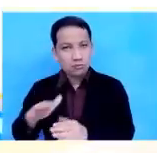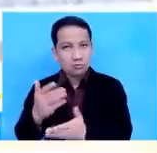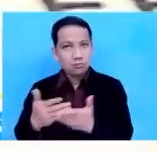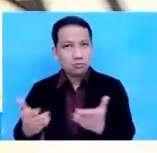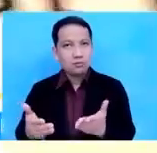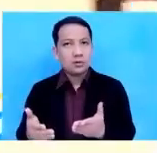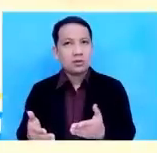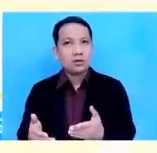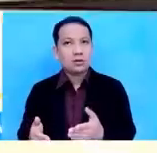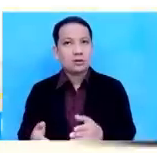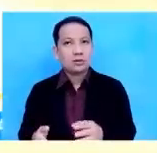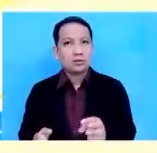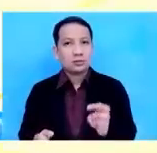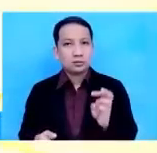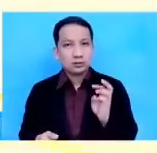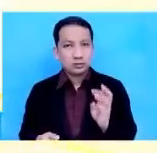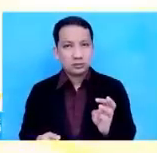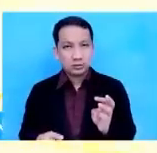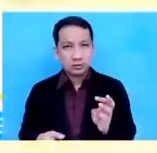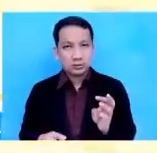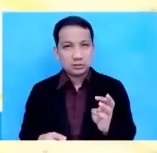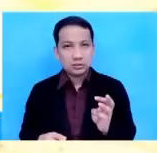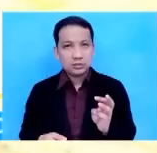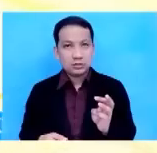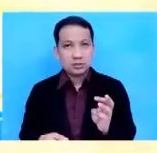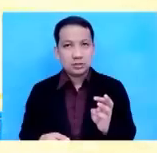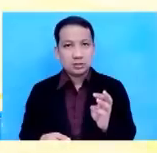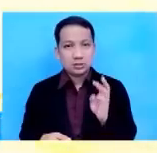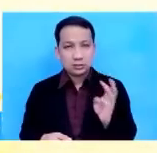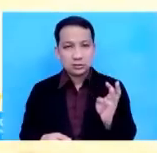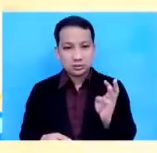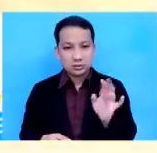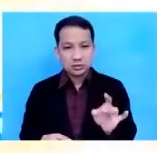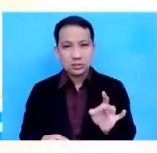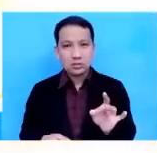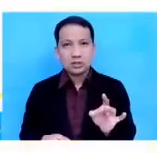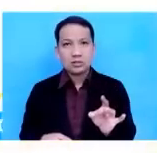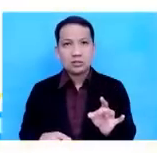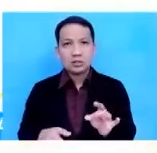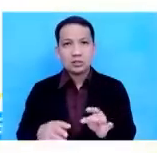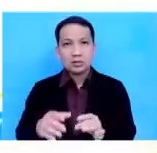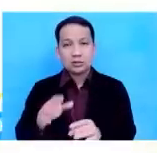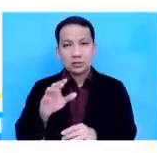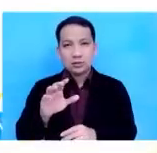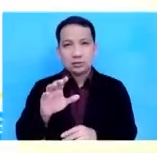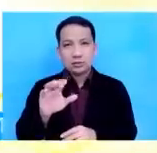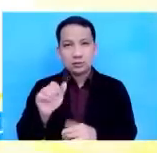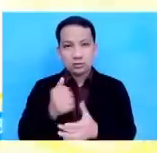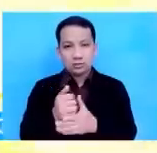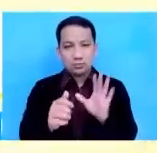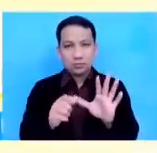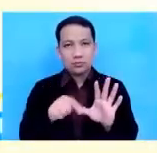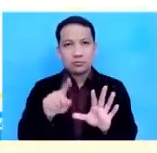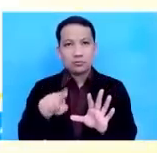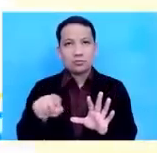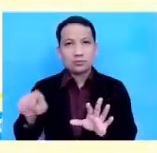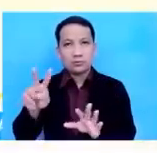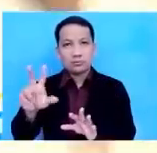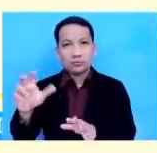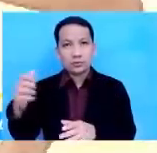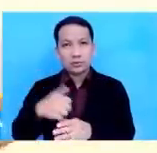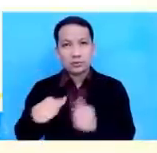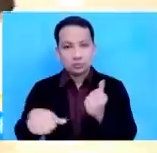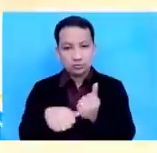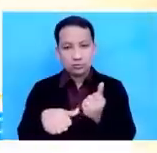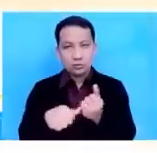Sa 66 na laro ni Vanessa sa Duke, nag-average siya ng 5.1 points, 2.3 rebounds, 2 assists